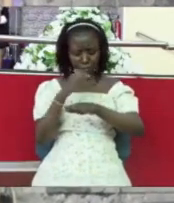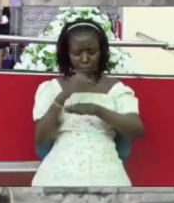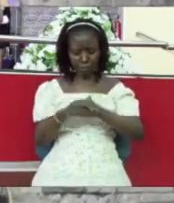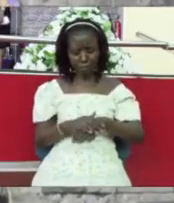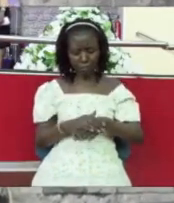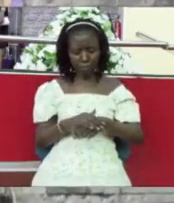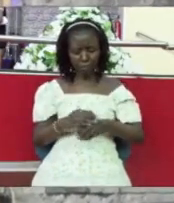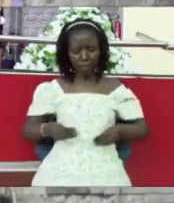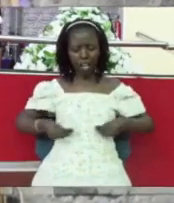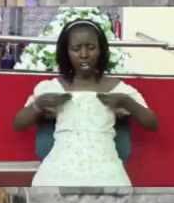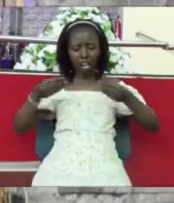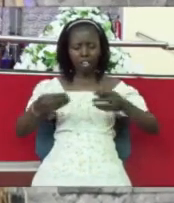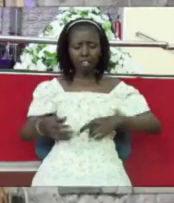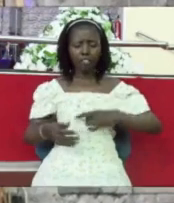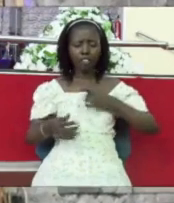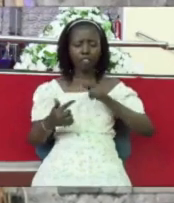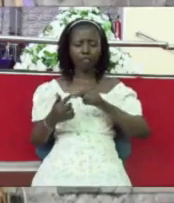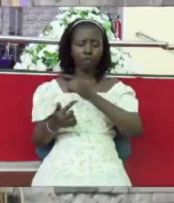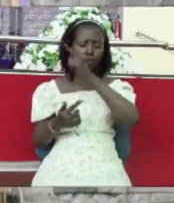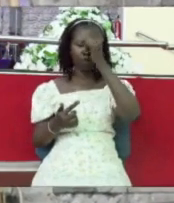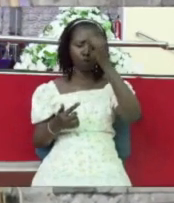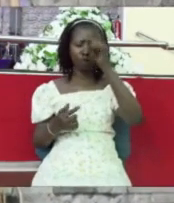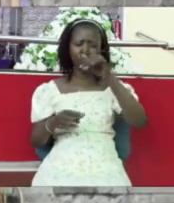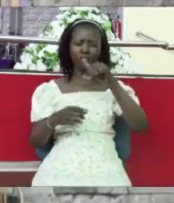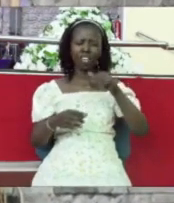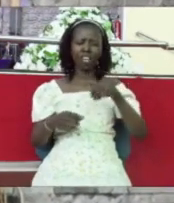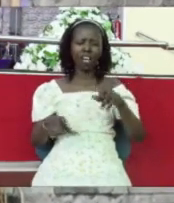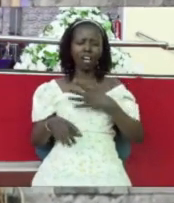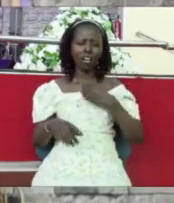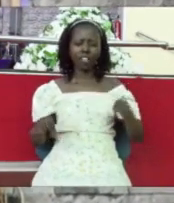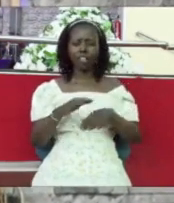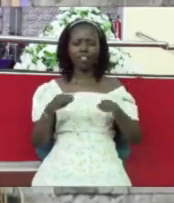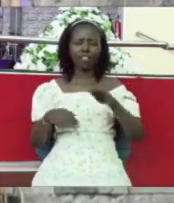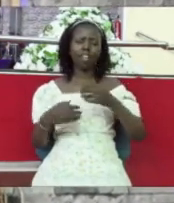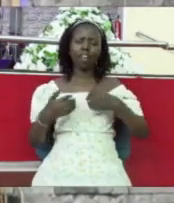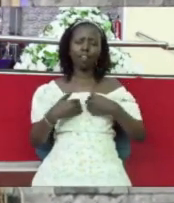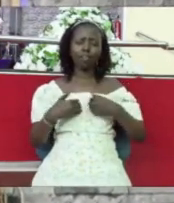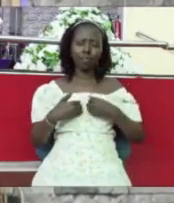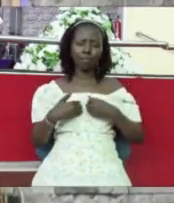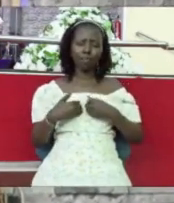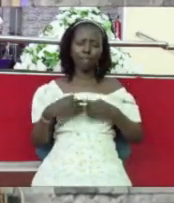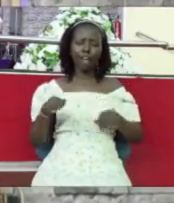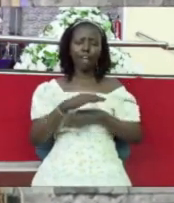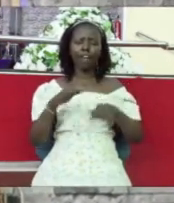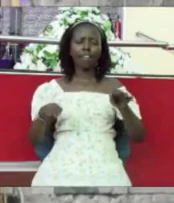I give myself to you. With everything that I have. And everything that I